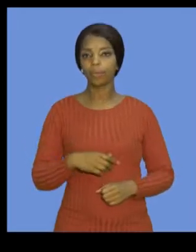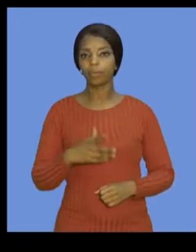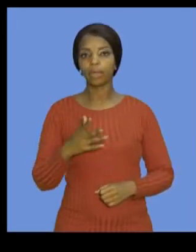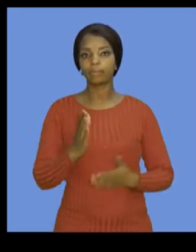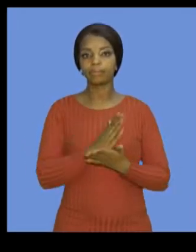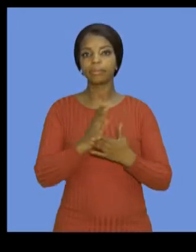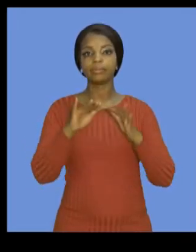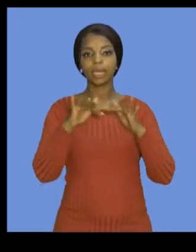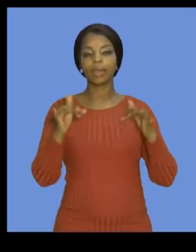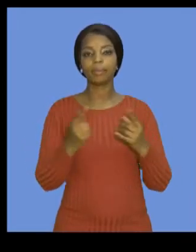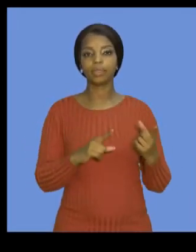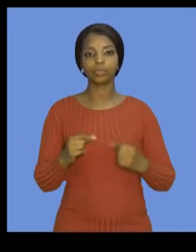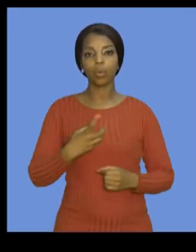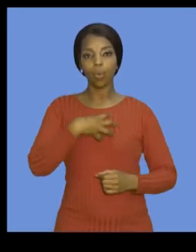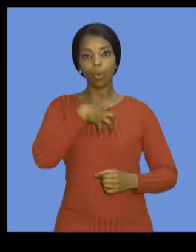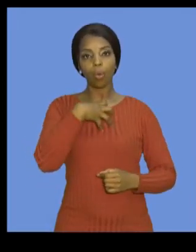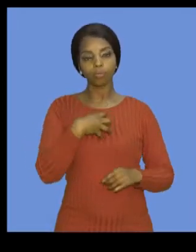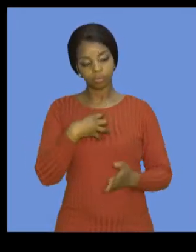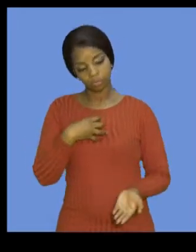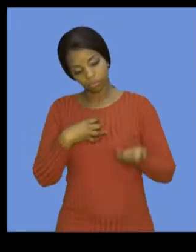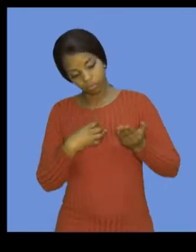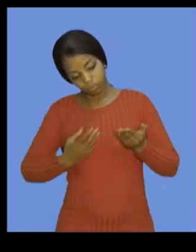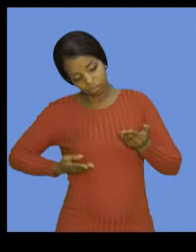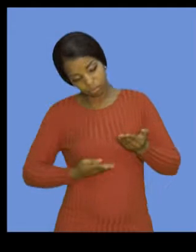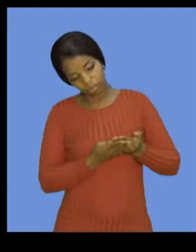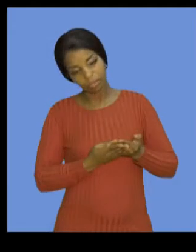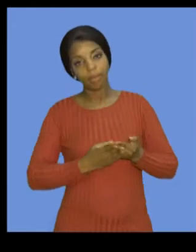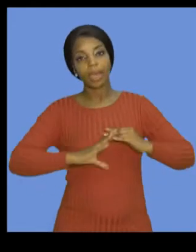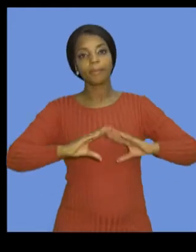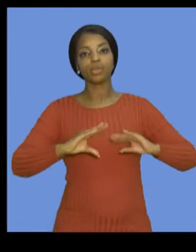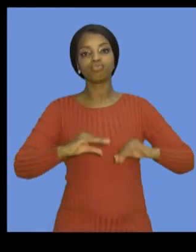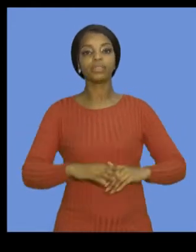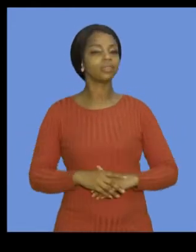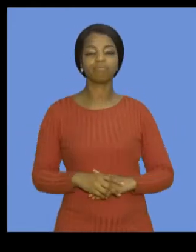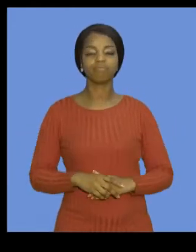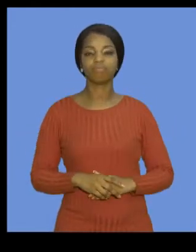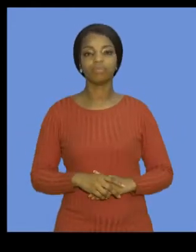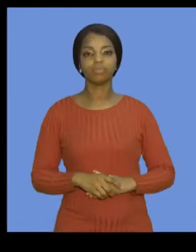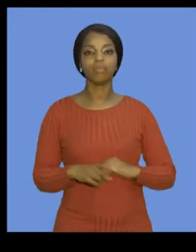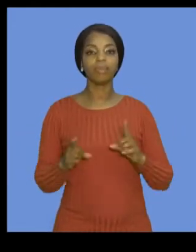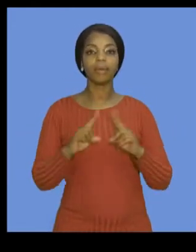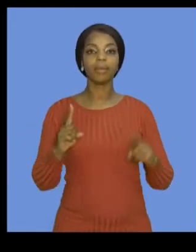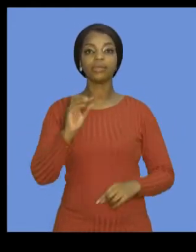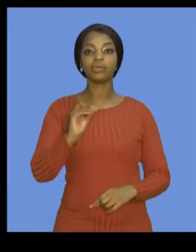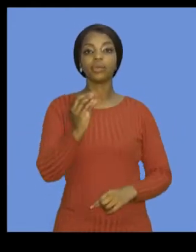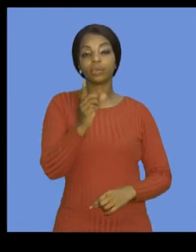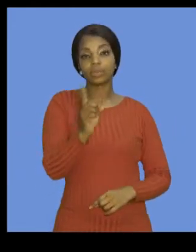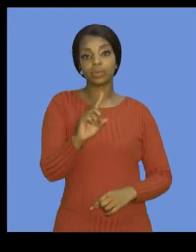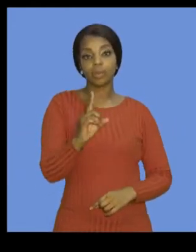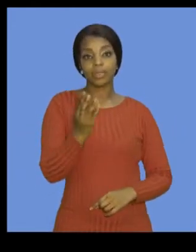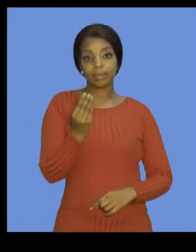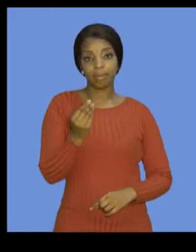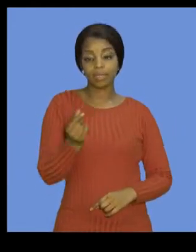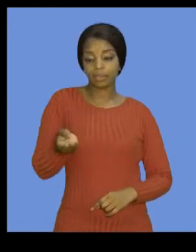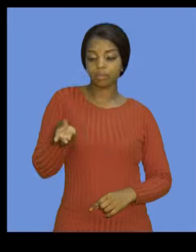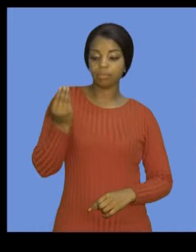mattress like some people do. There is what we call a principal amount. There is what we call accumulated amount,